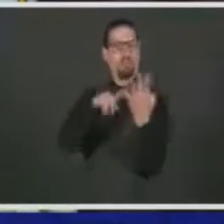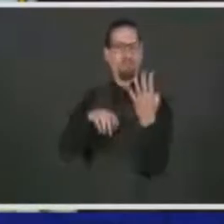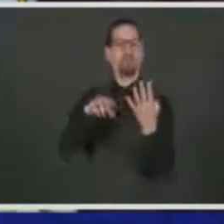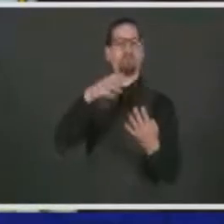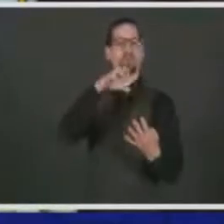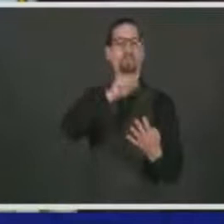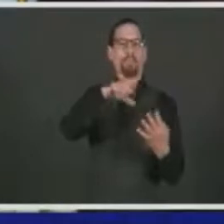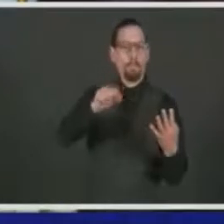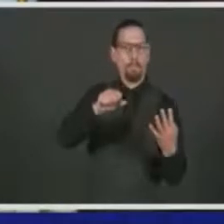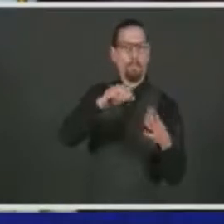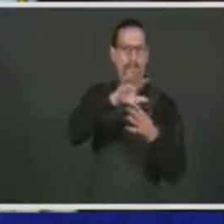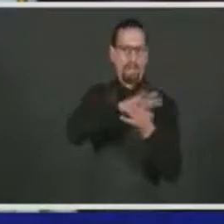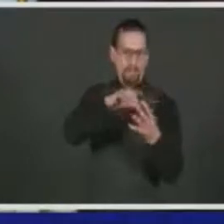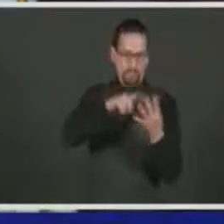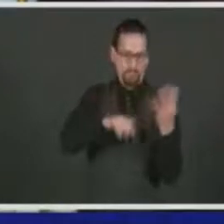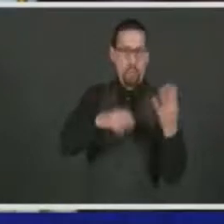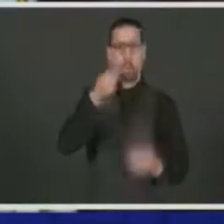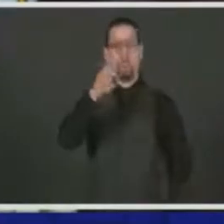CCRI by going to